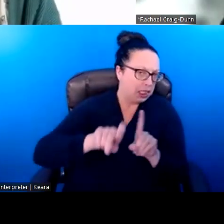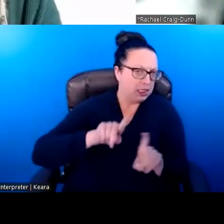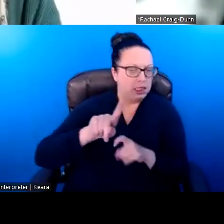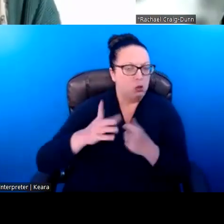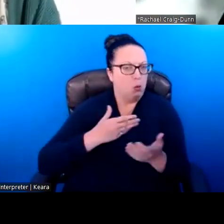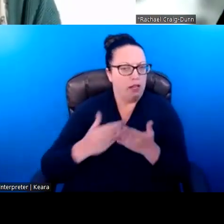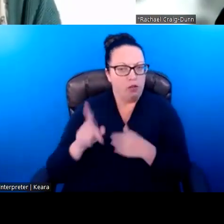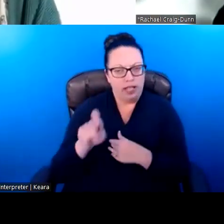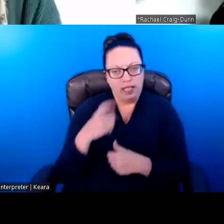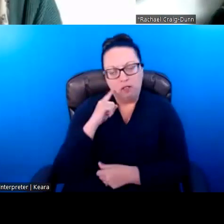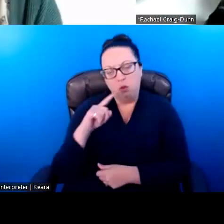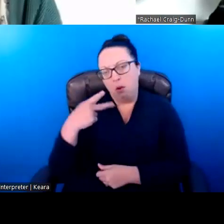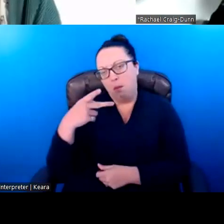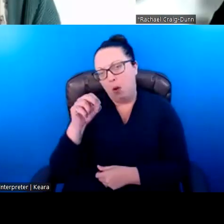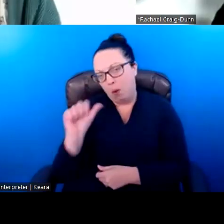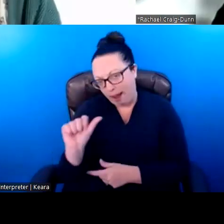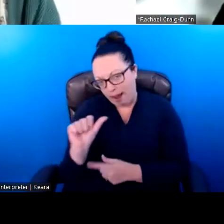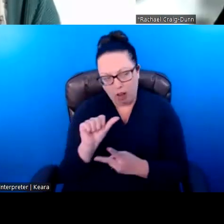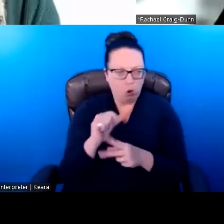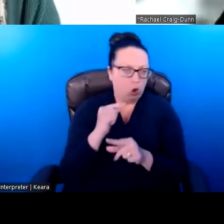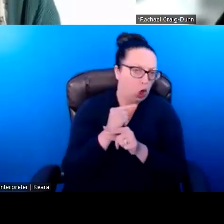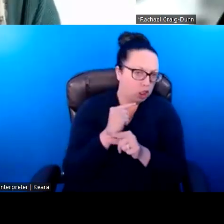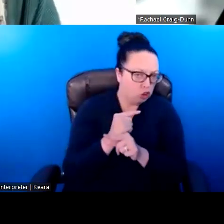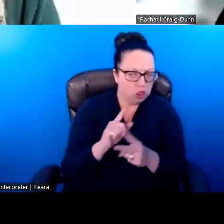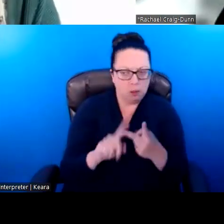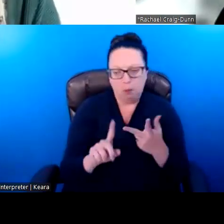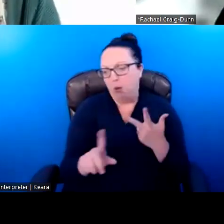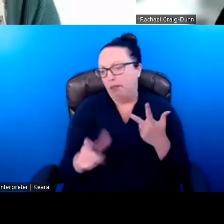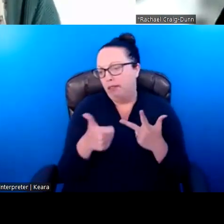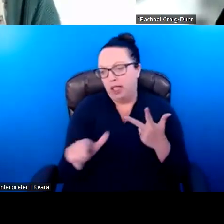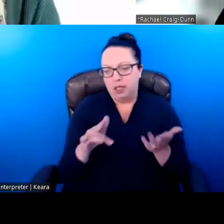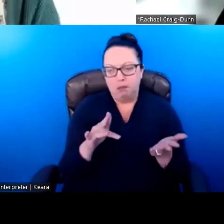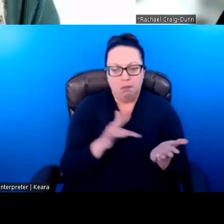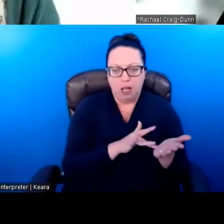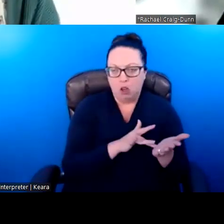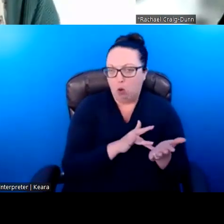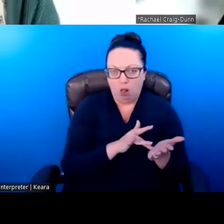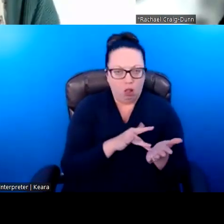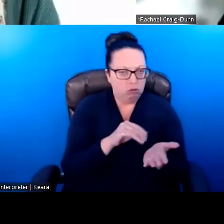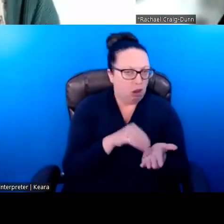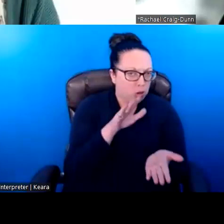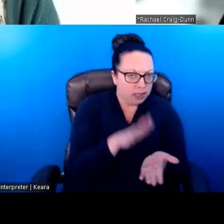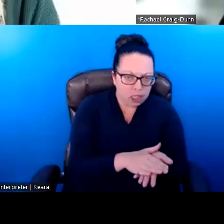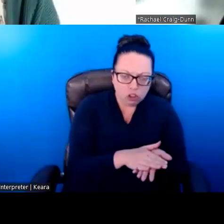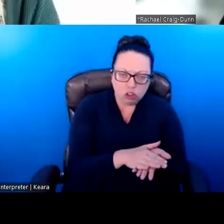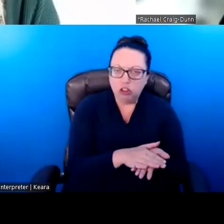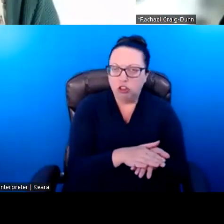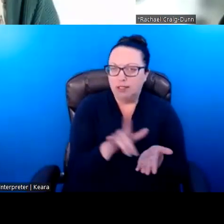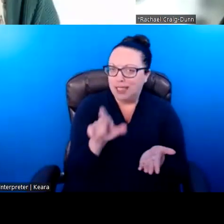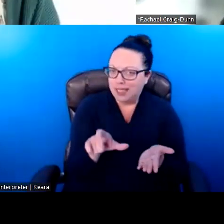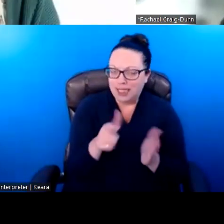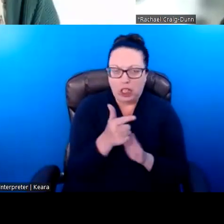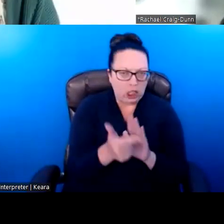terms of POA or guardianship or any kind of medical documentation, that they need